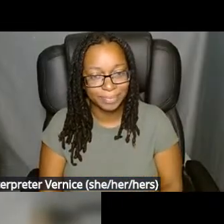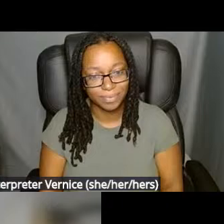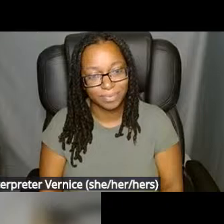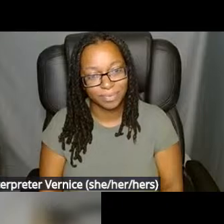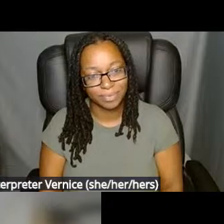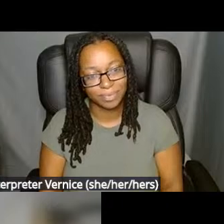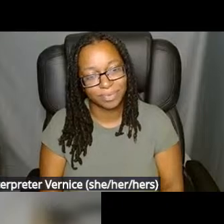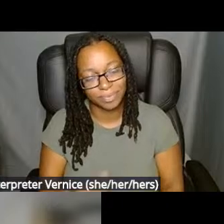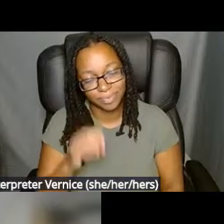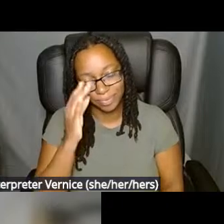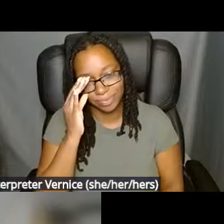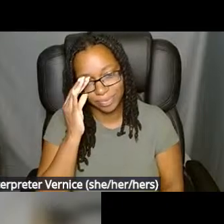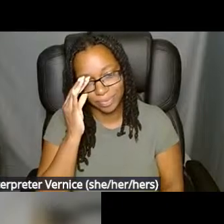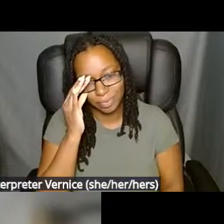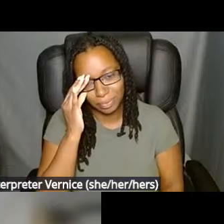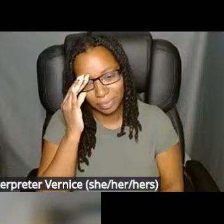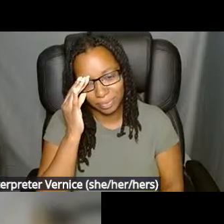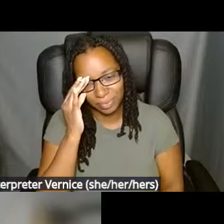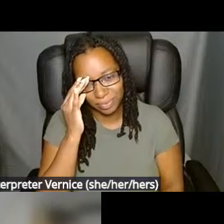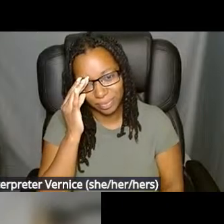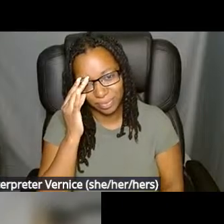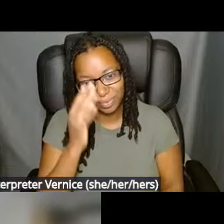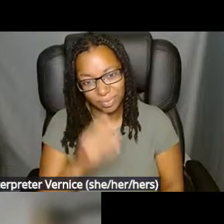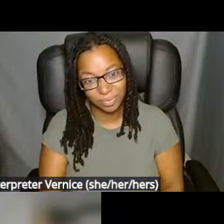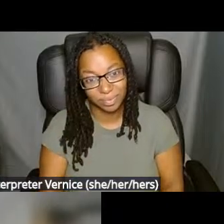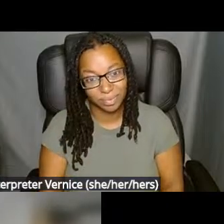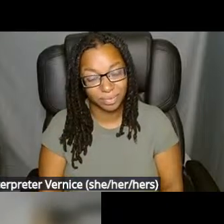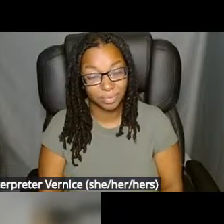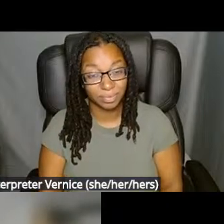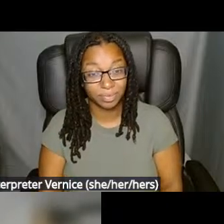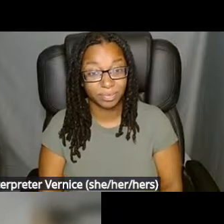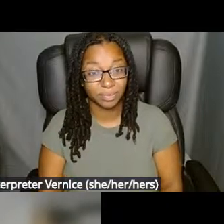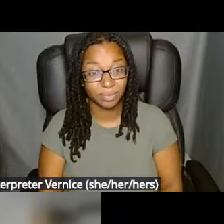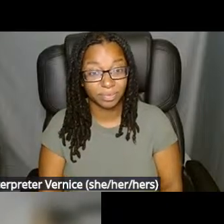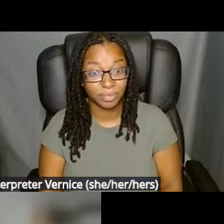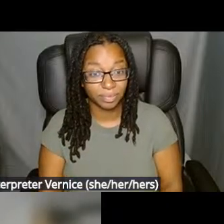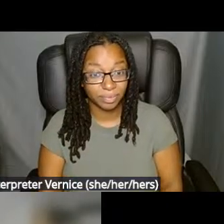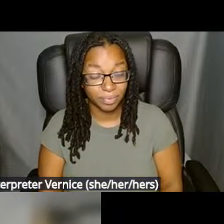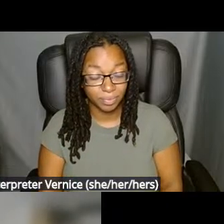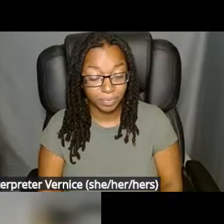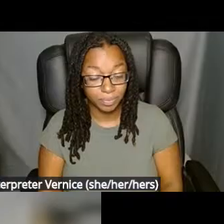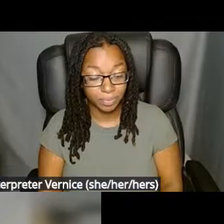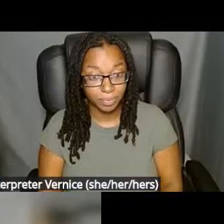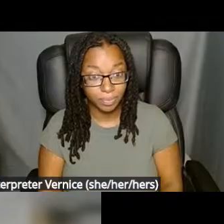Douglas, And yeah. okay, and for me,